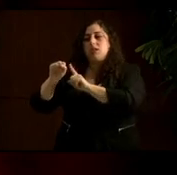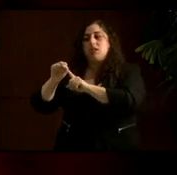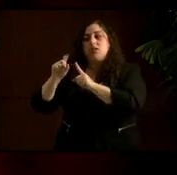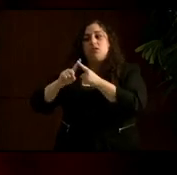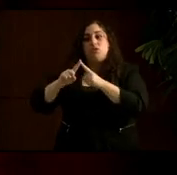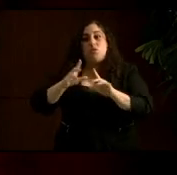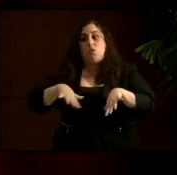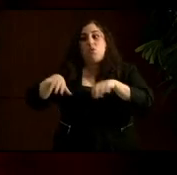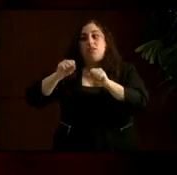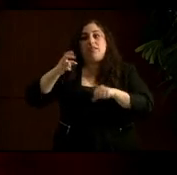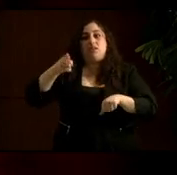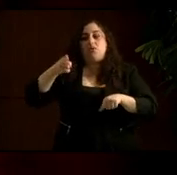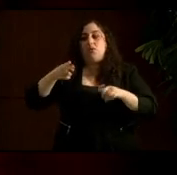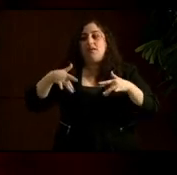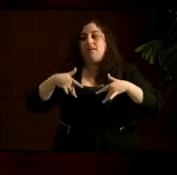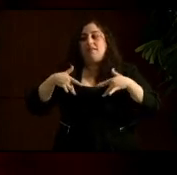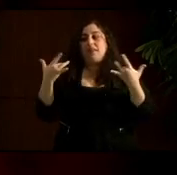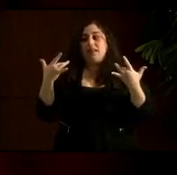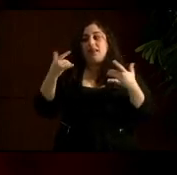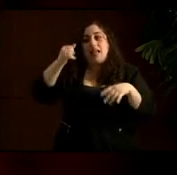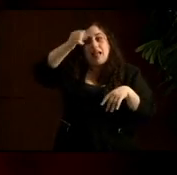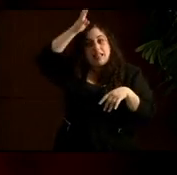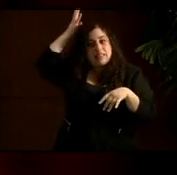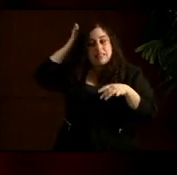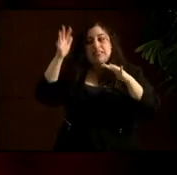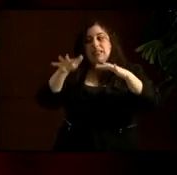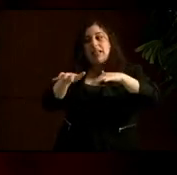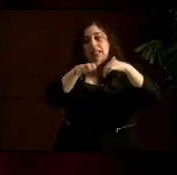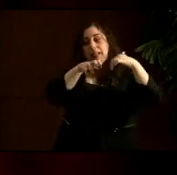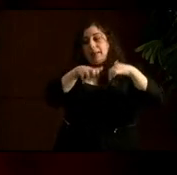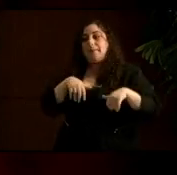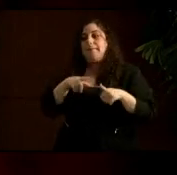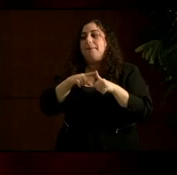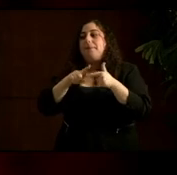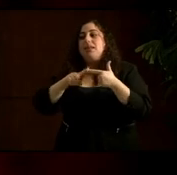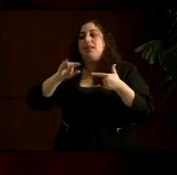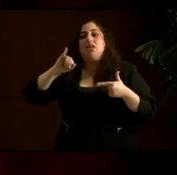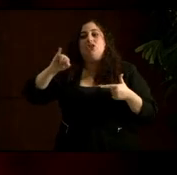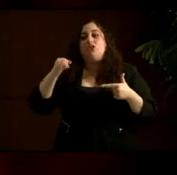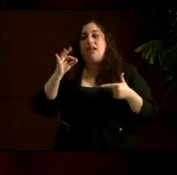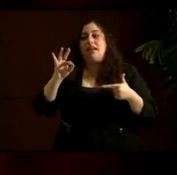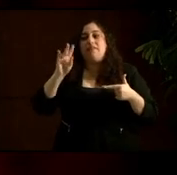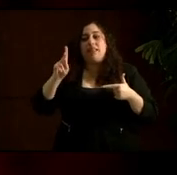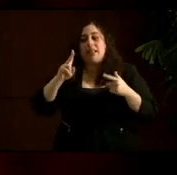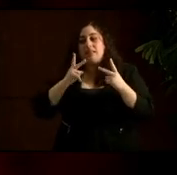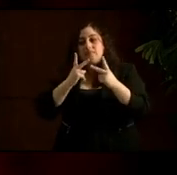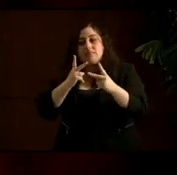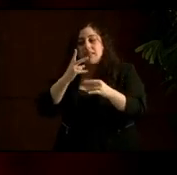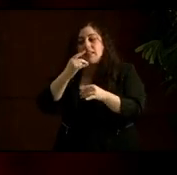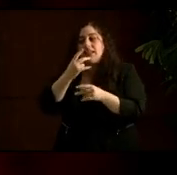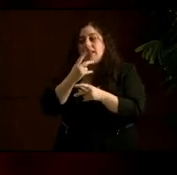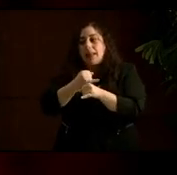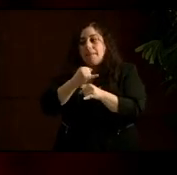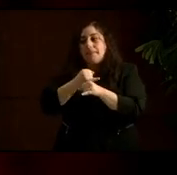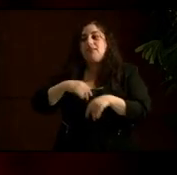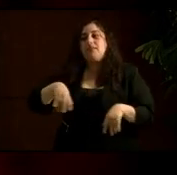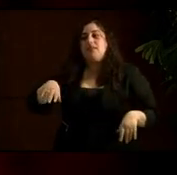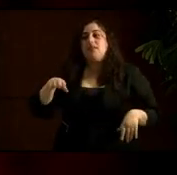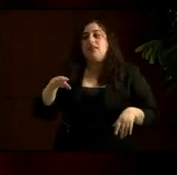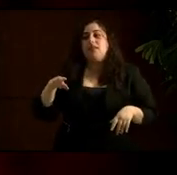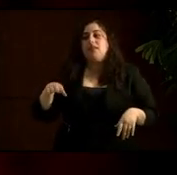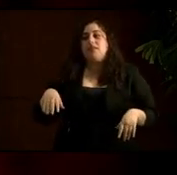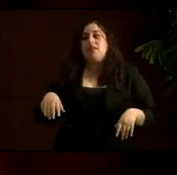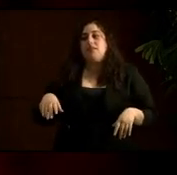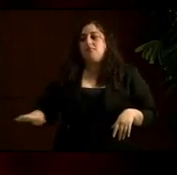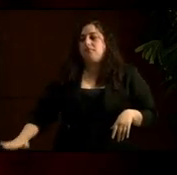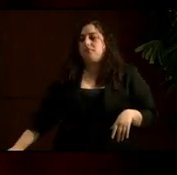Bowl, President John F. Kennedy's 1963 visit to campus, and the Reverend Martin Luther King Jr.'s 1964 visit to